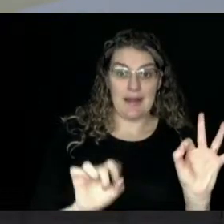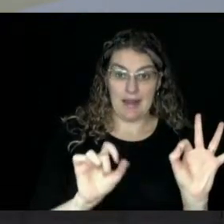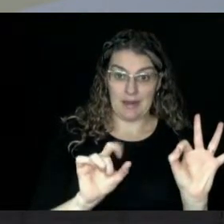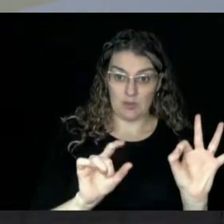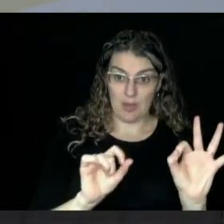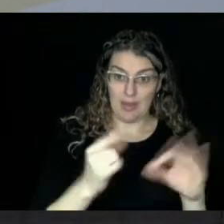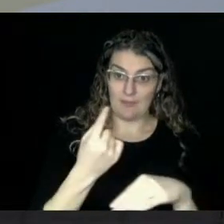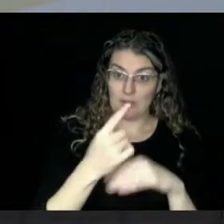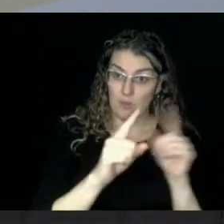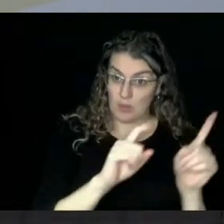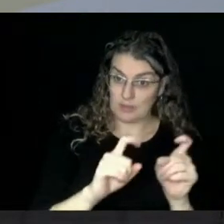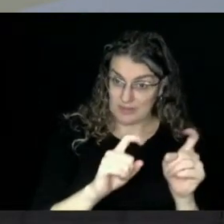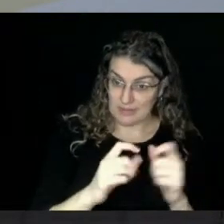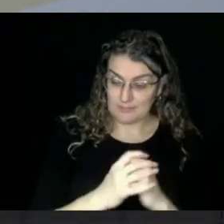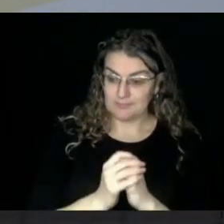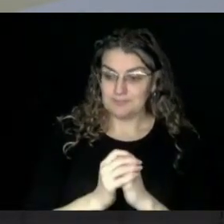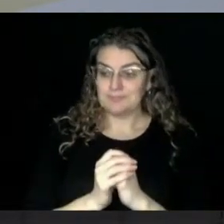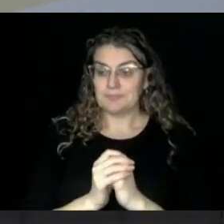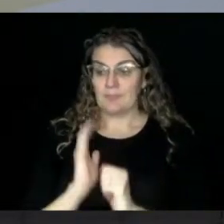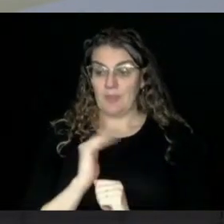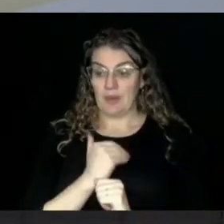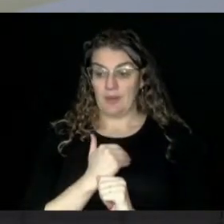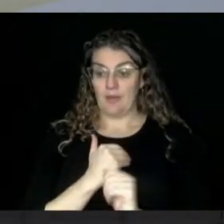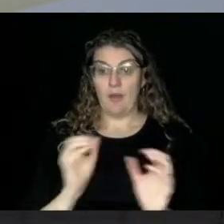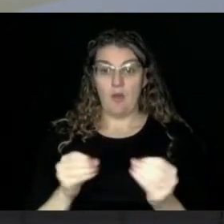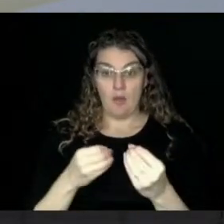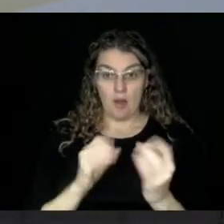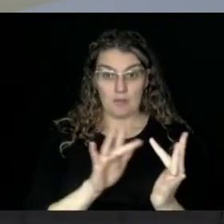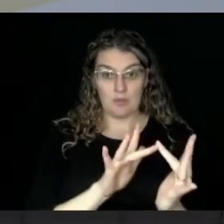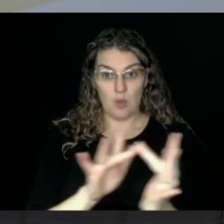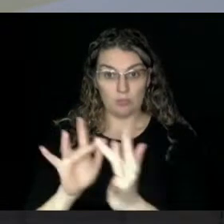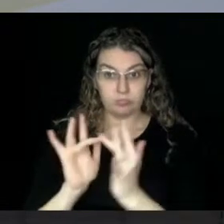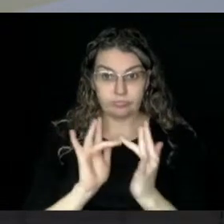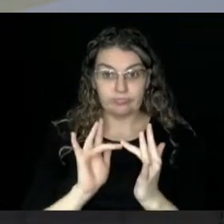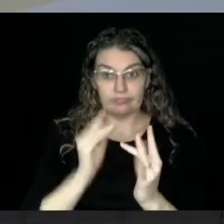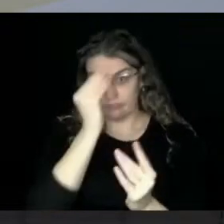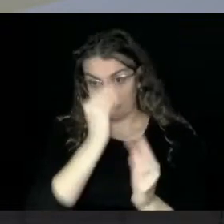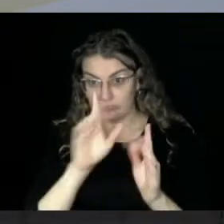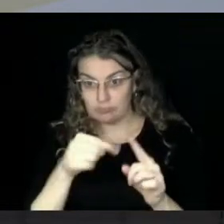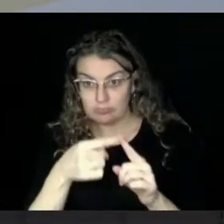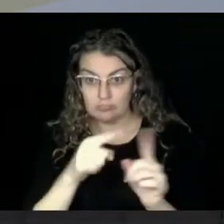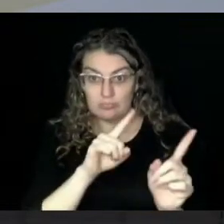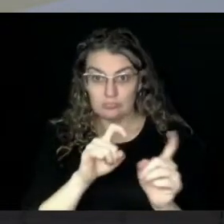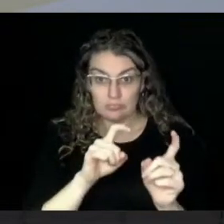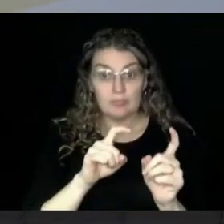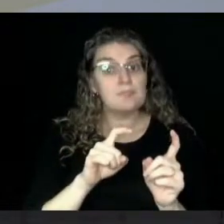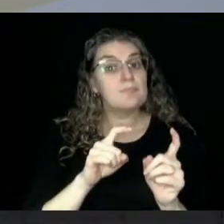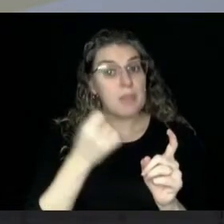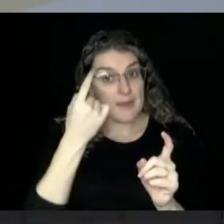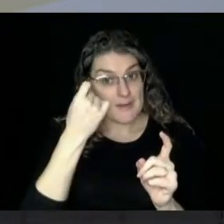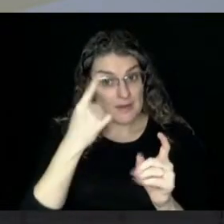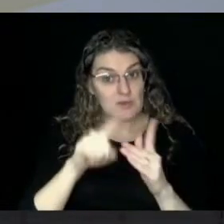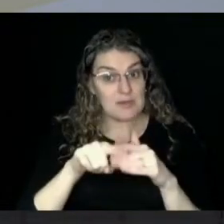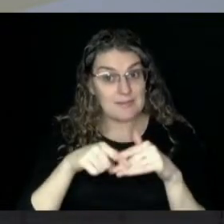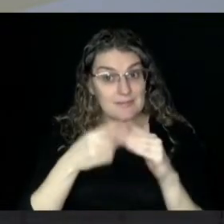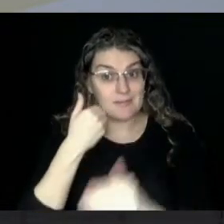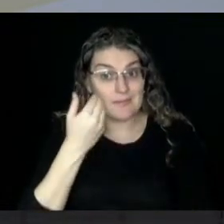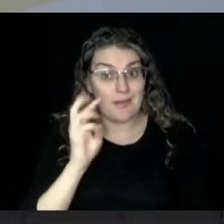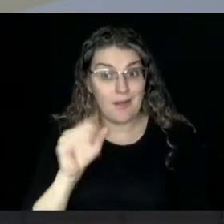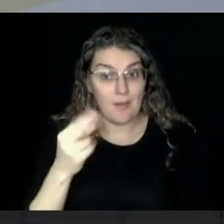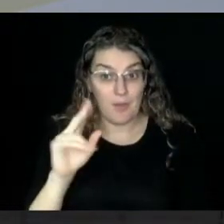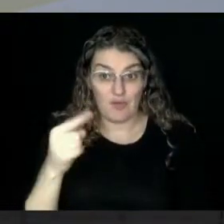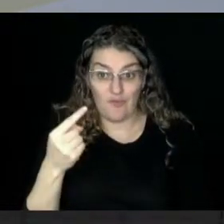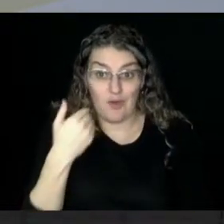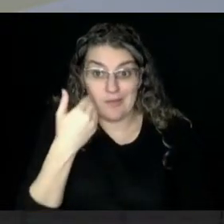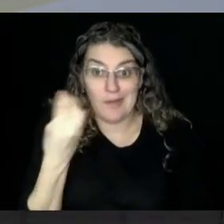Our office will be advising individuals affected by these changes that will come into effect on Monday, and the website will be updated